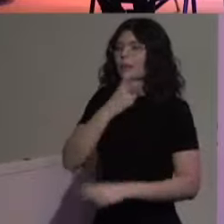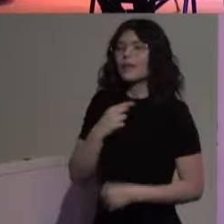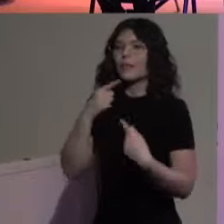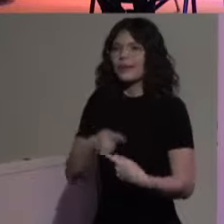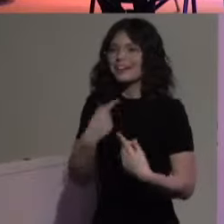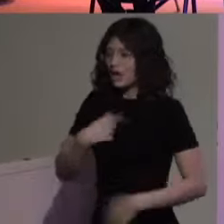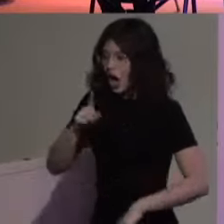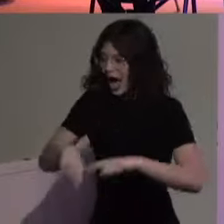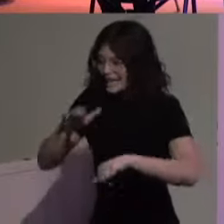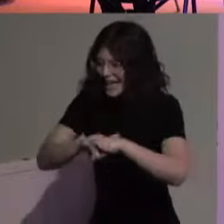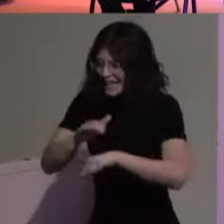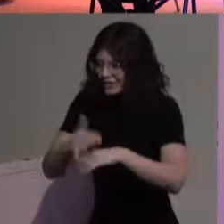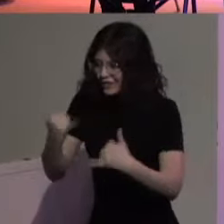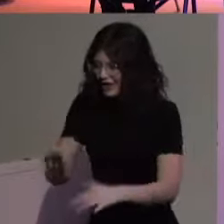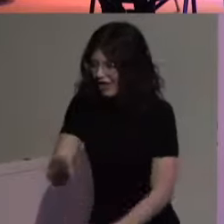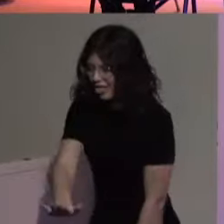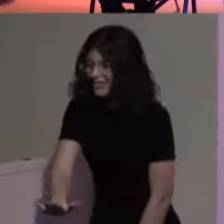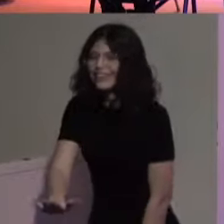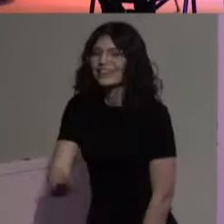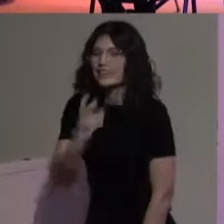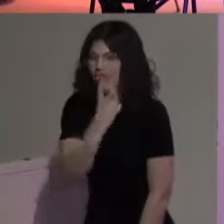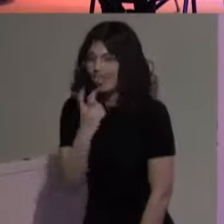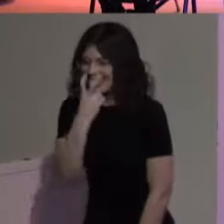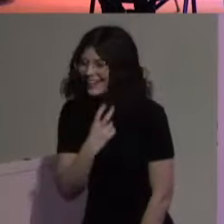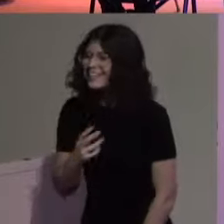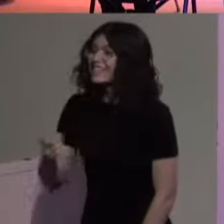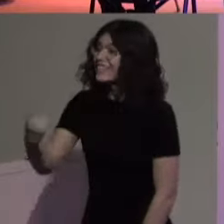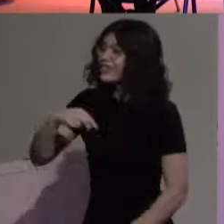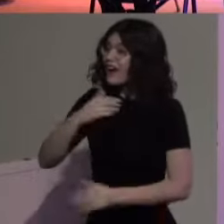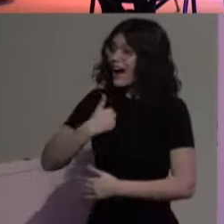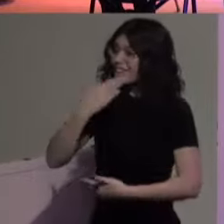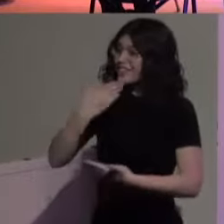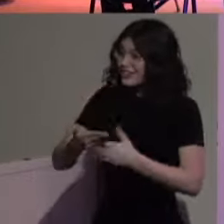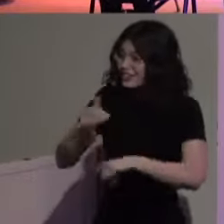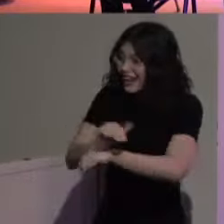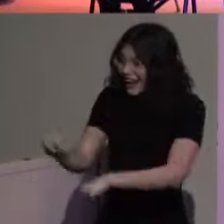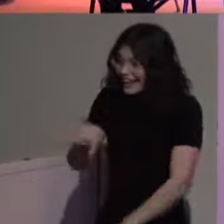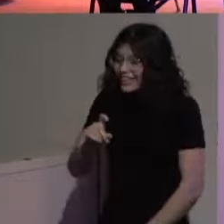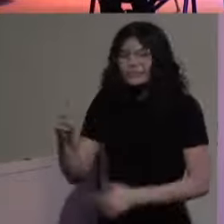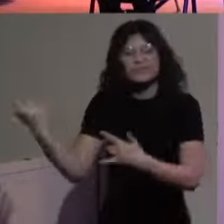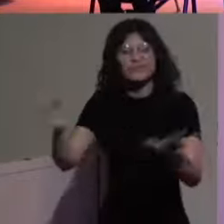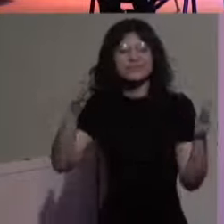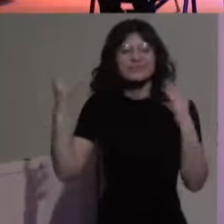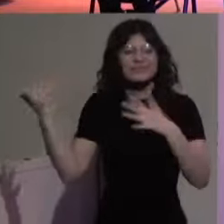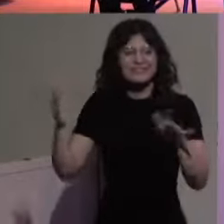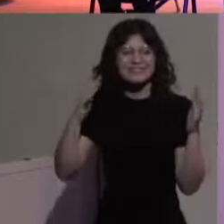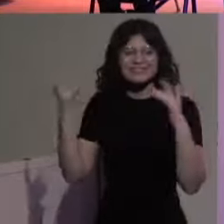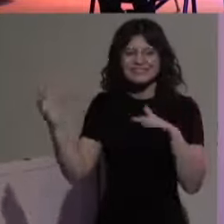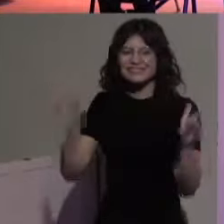I can't English. Are you having a good night? Yeah. Thank you.